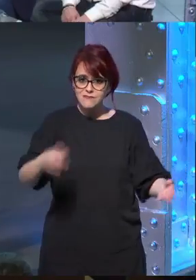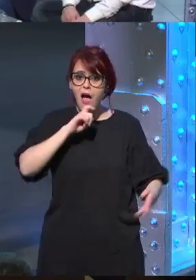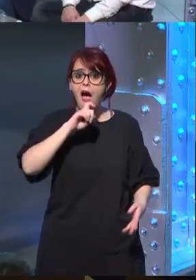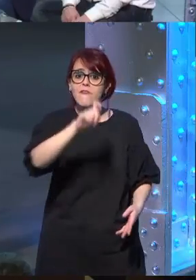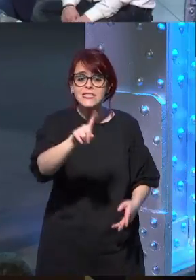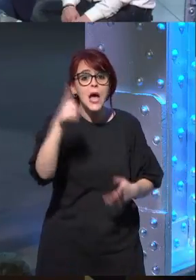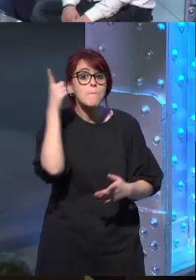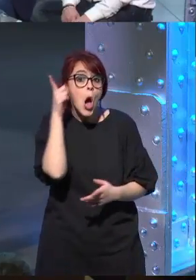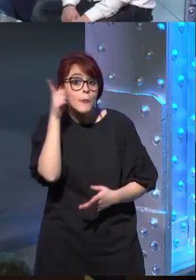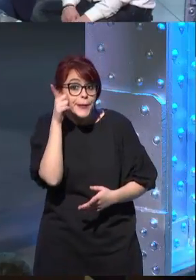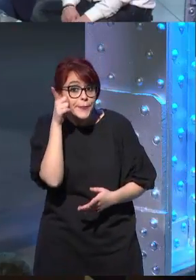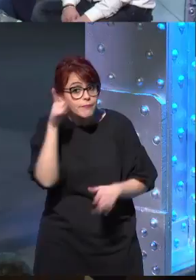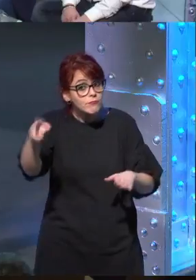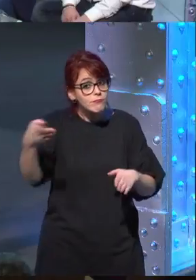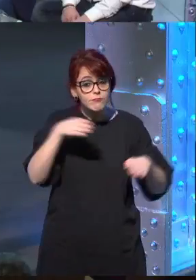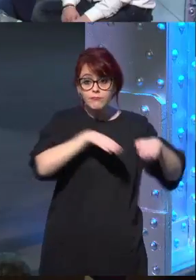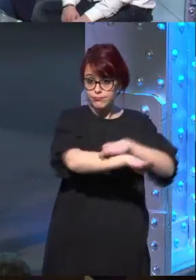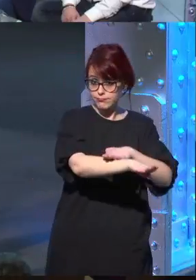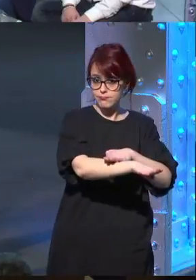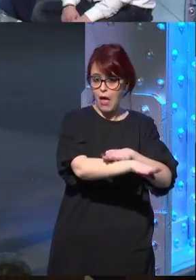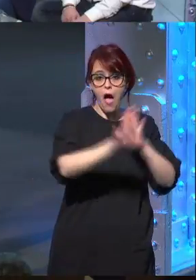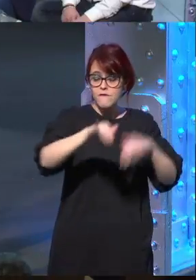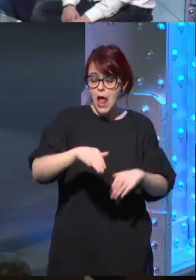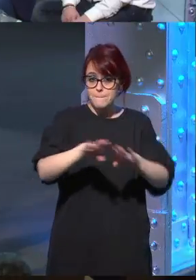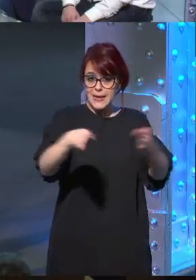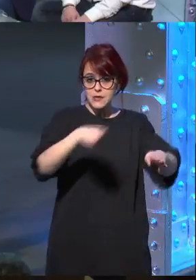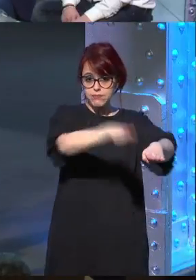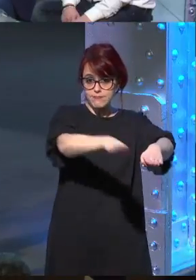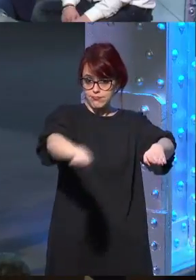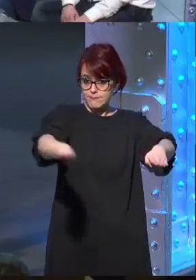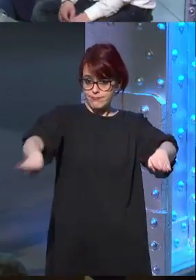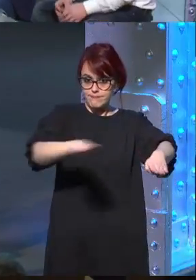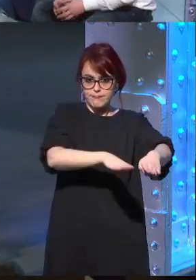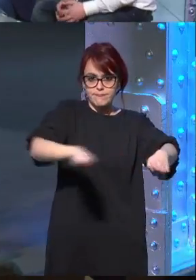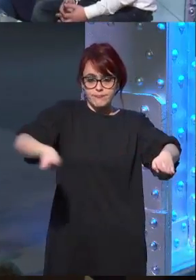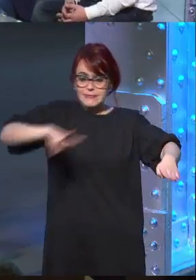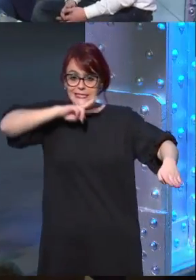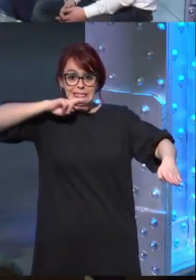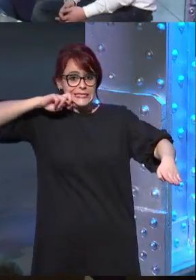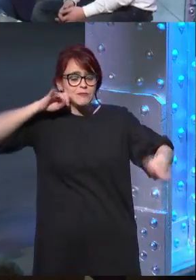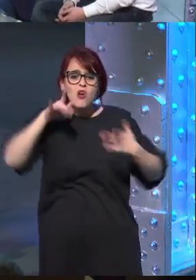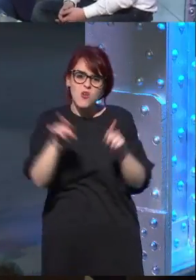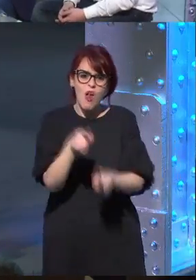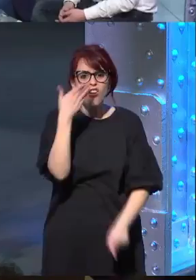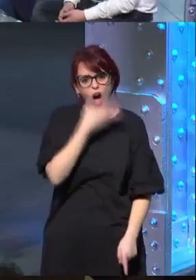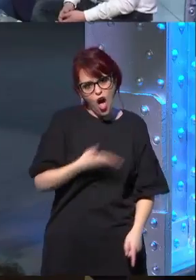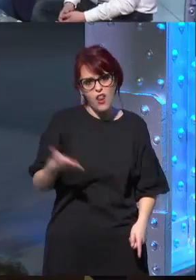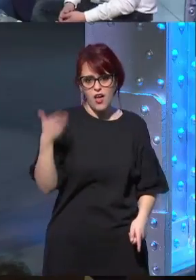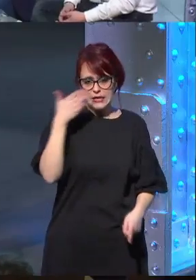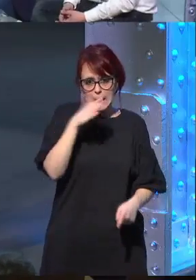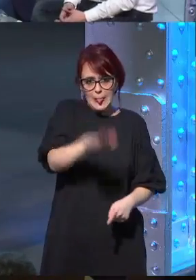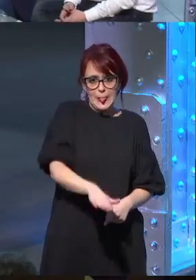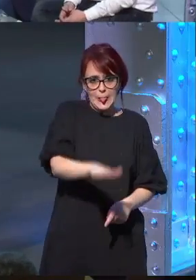10 smartphones of people who had already been warned not to use their mobile phones in the classroom. And I think that